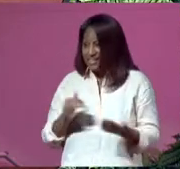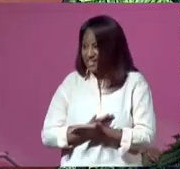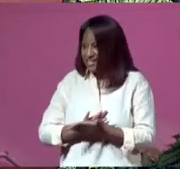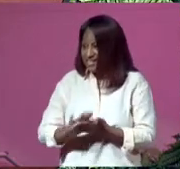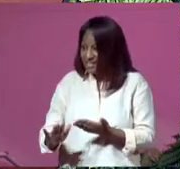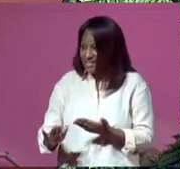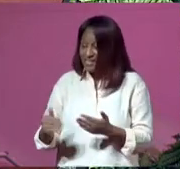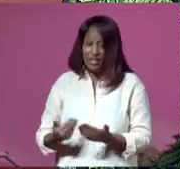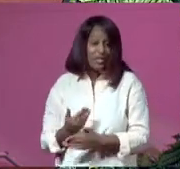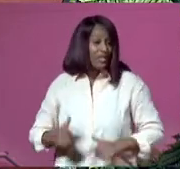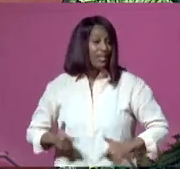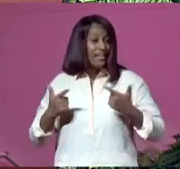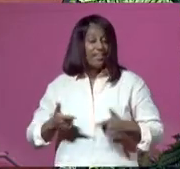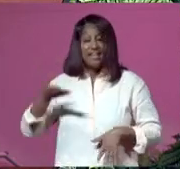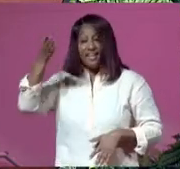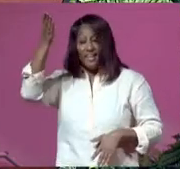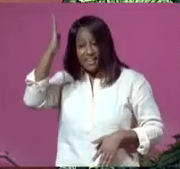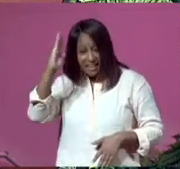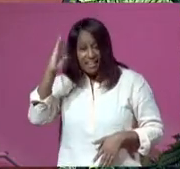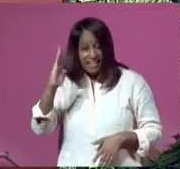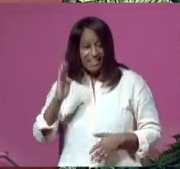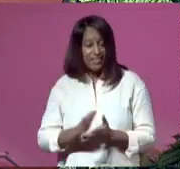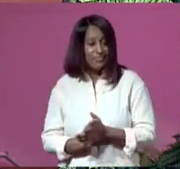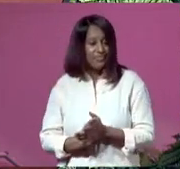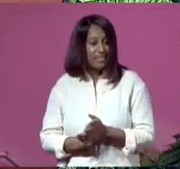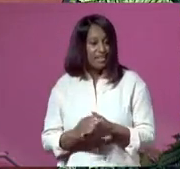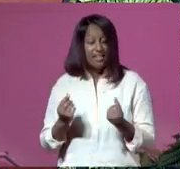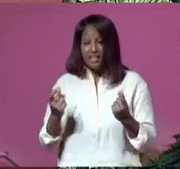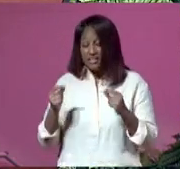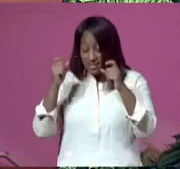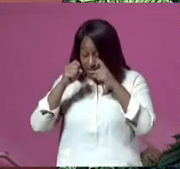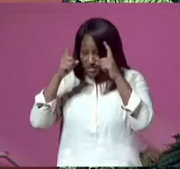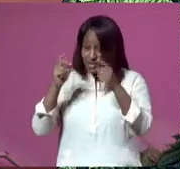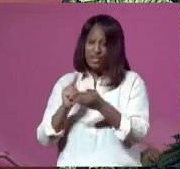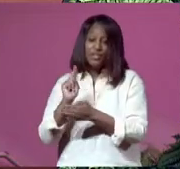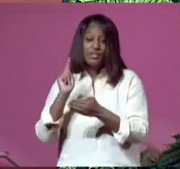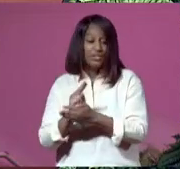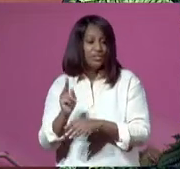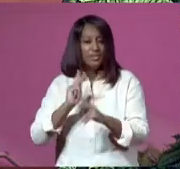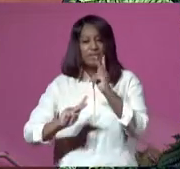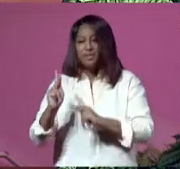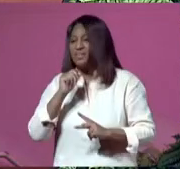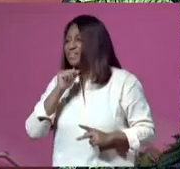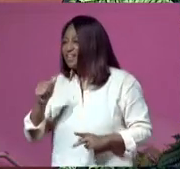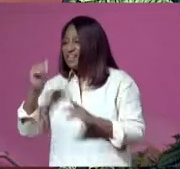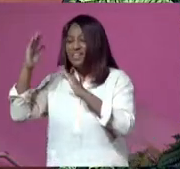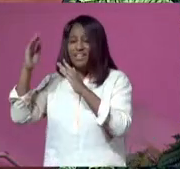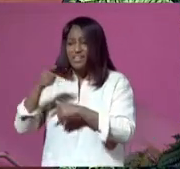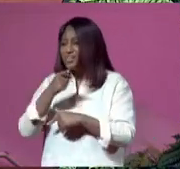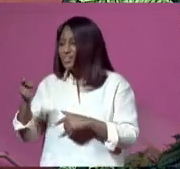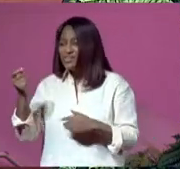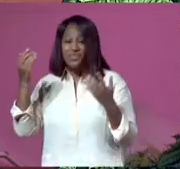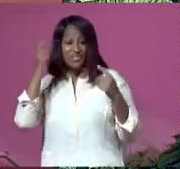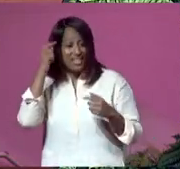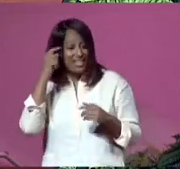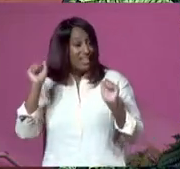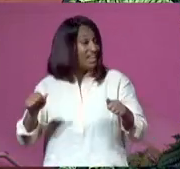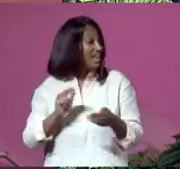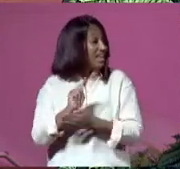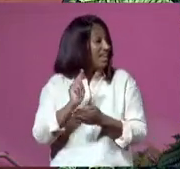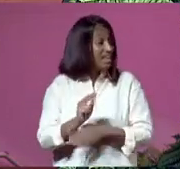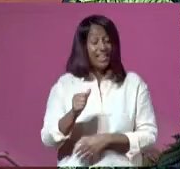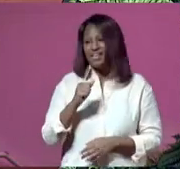God specializes in surprises by using the unexpected. As a matter of fact, God not